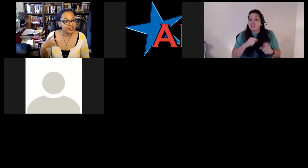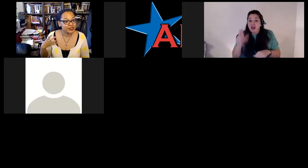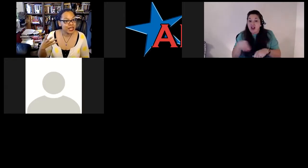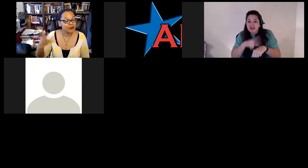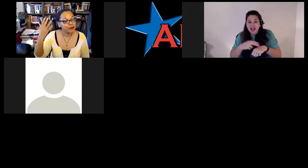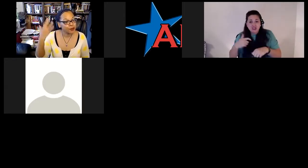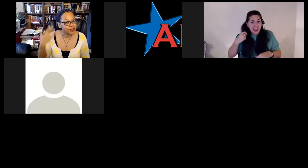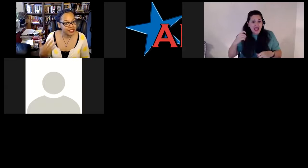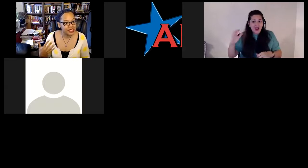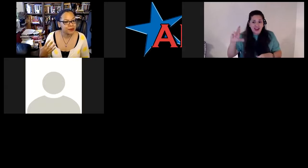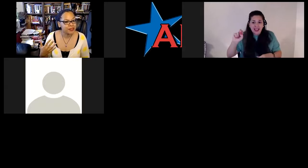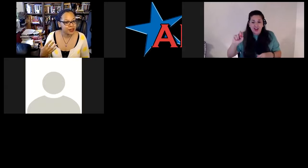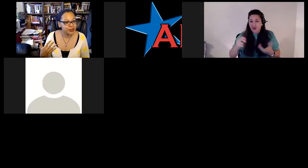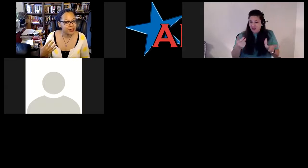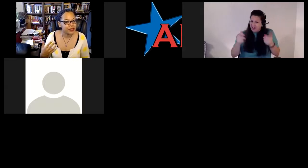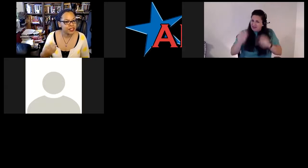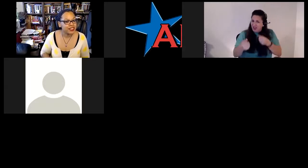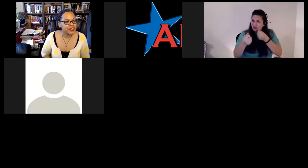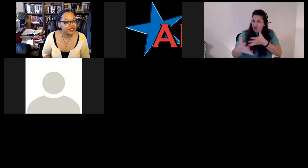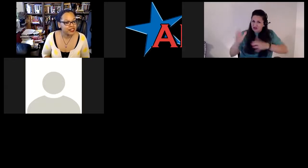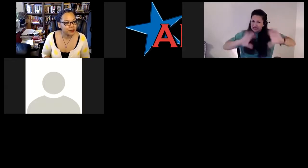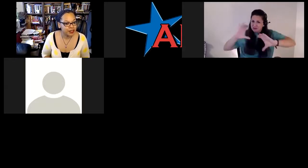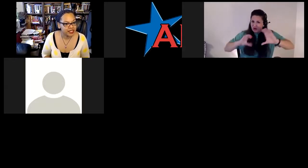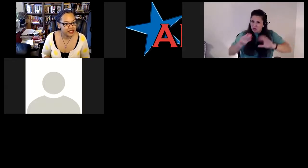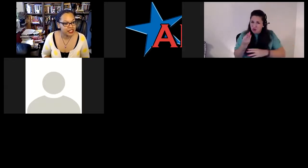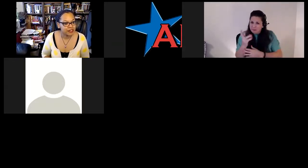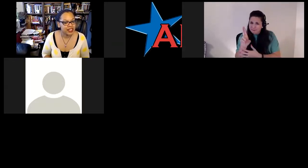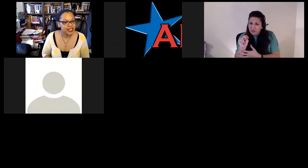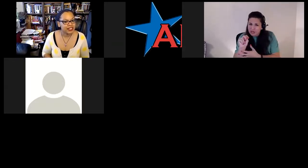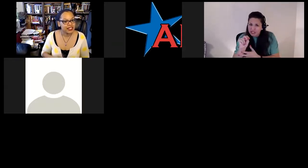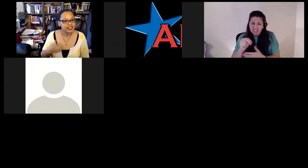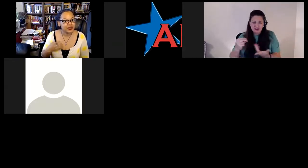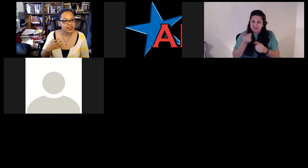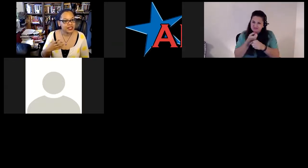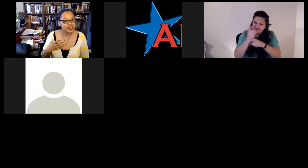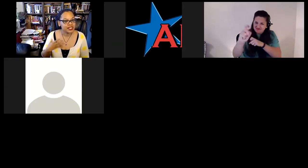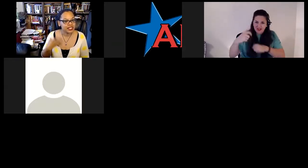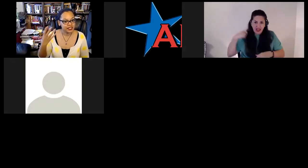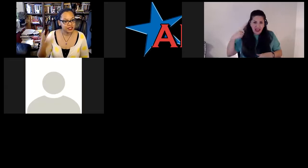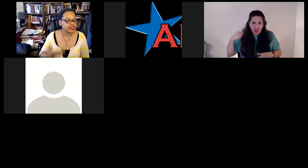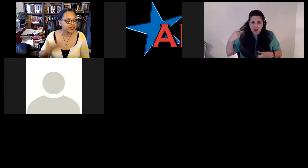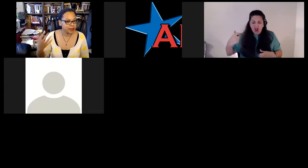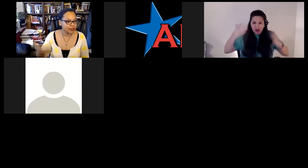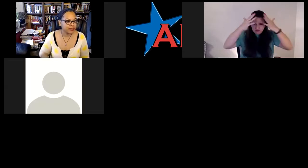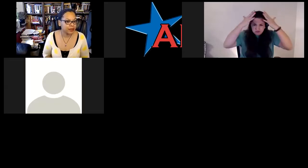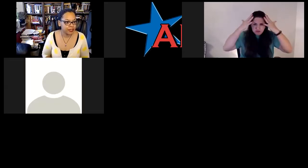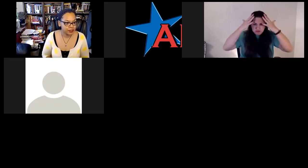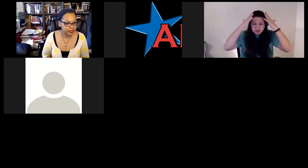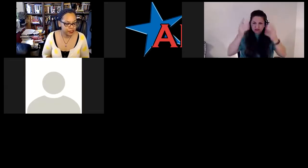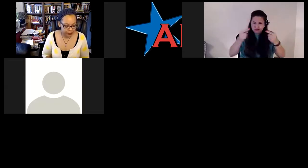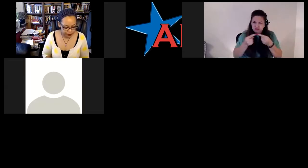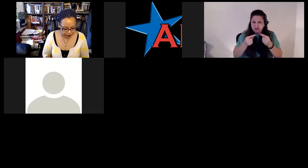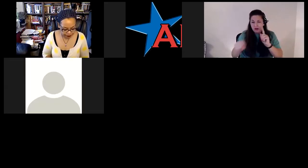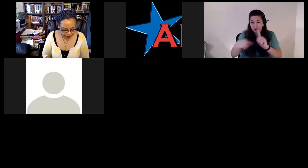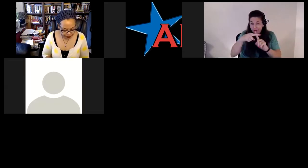sort of chemical burns that comes out of the processing of that, as well as the increased labor and time that goes into